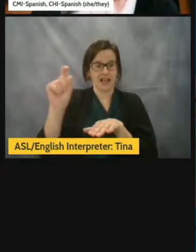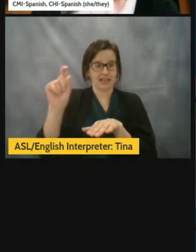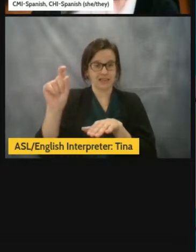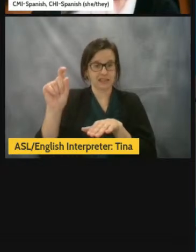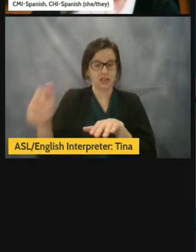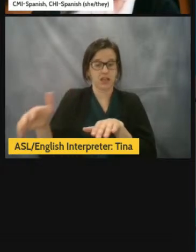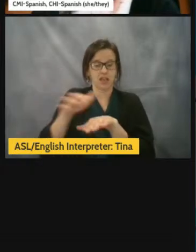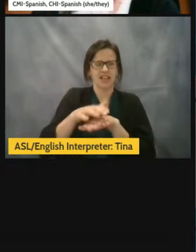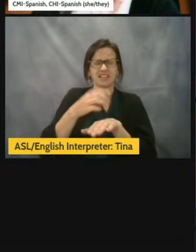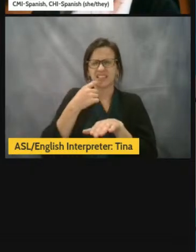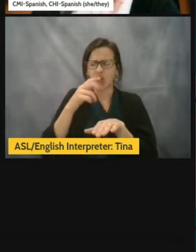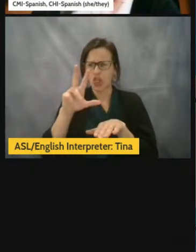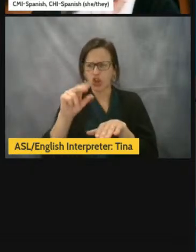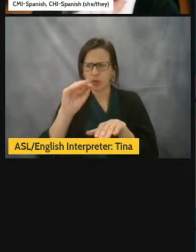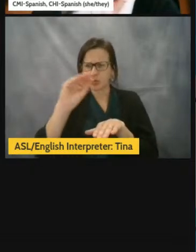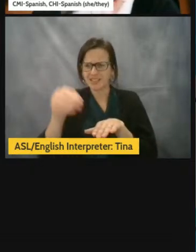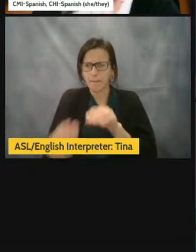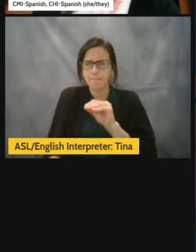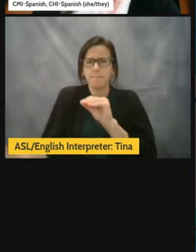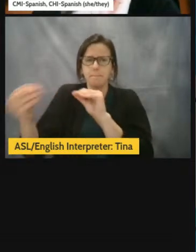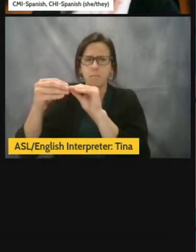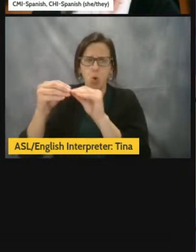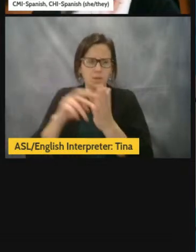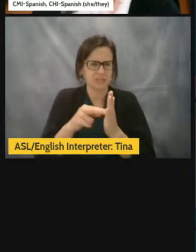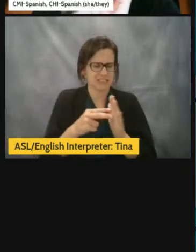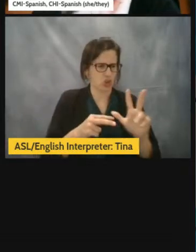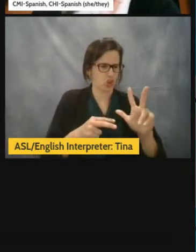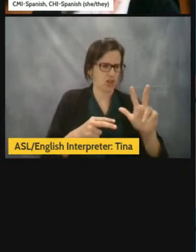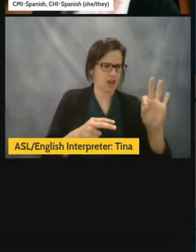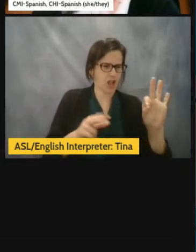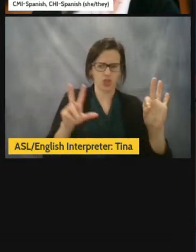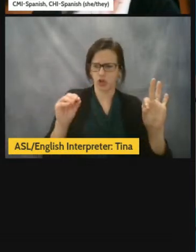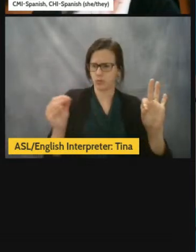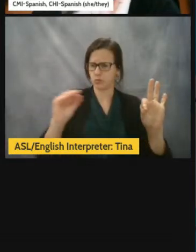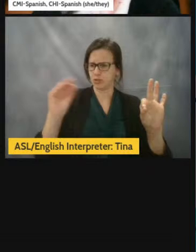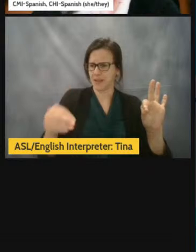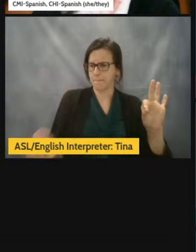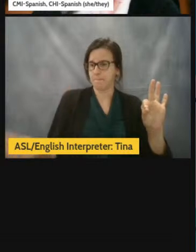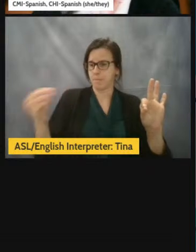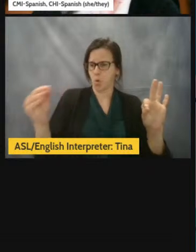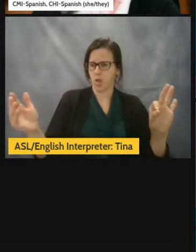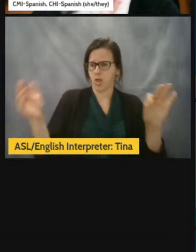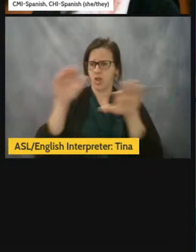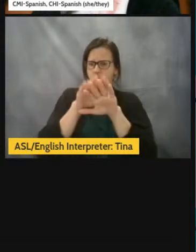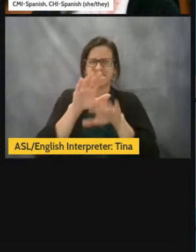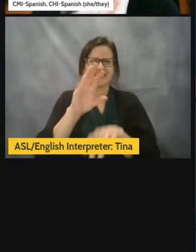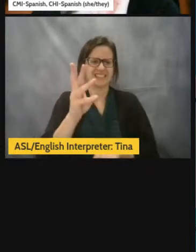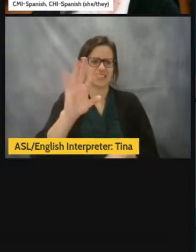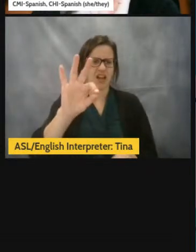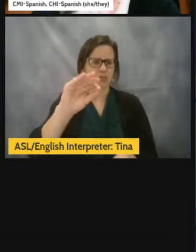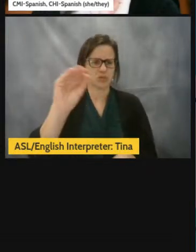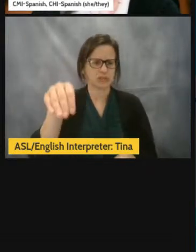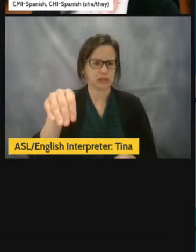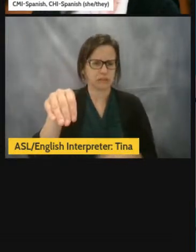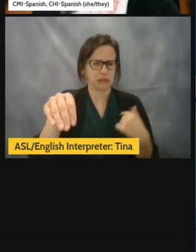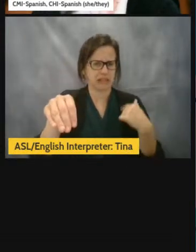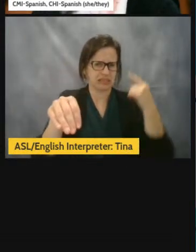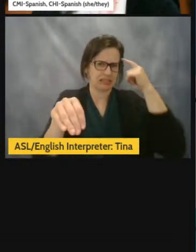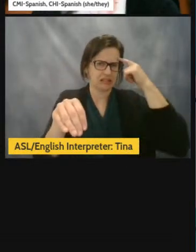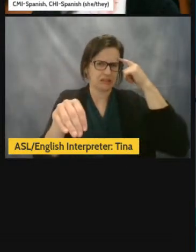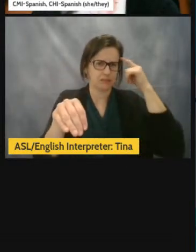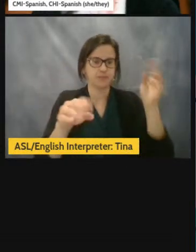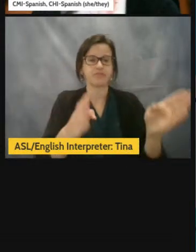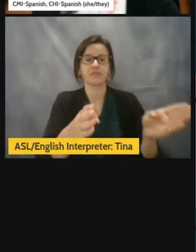It might. It tracks, given this next number I'm about to show you, okay? So if someone is Spanish